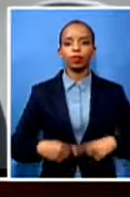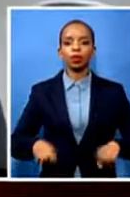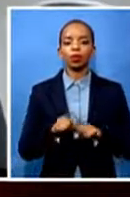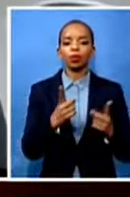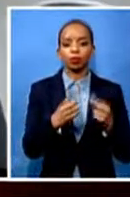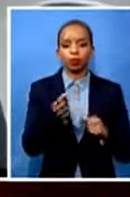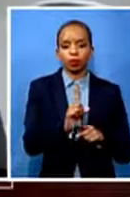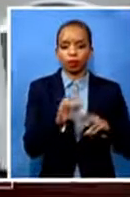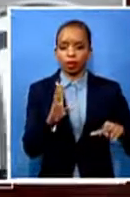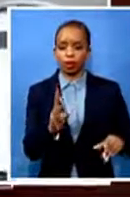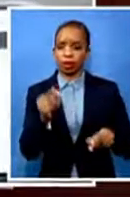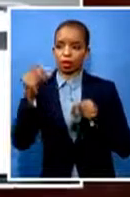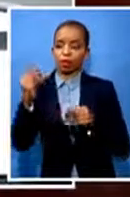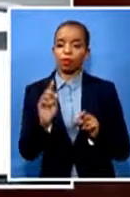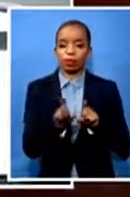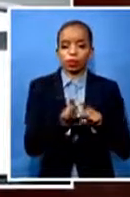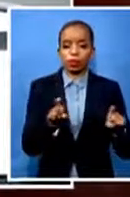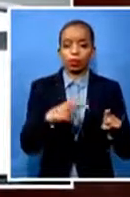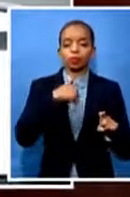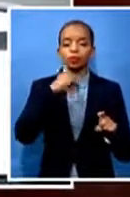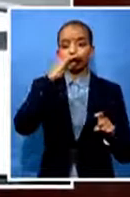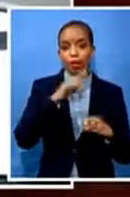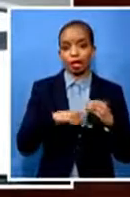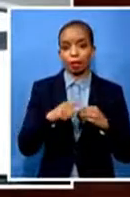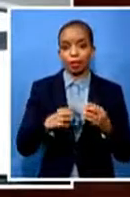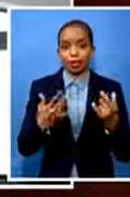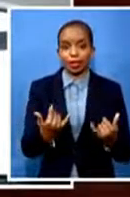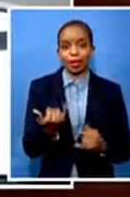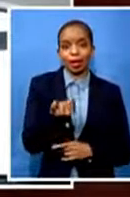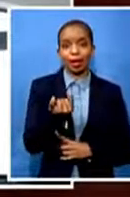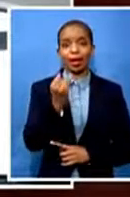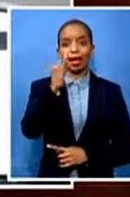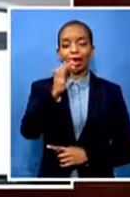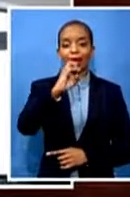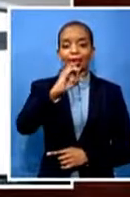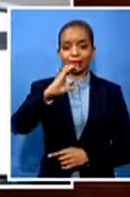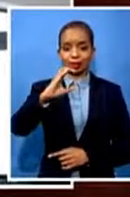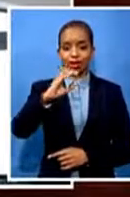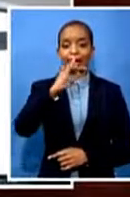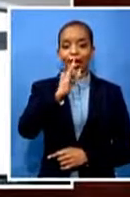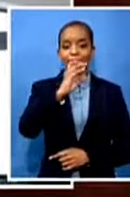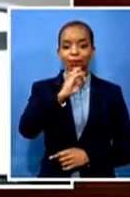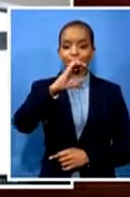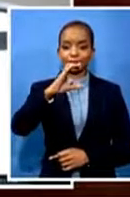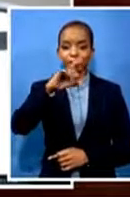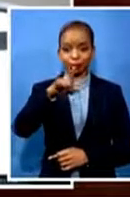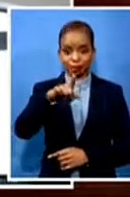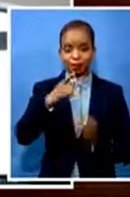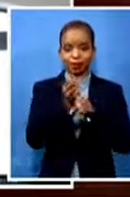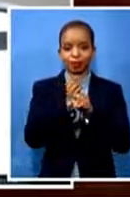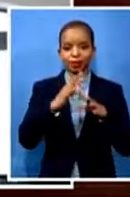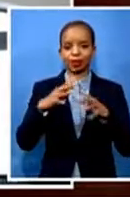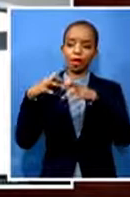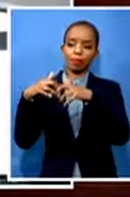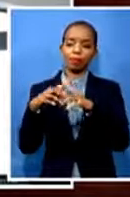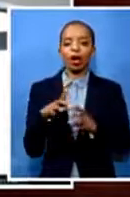the IEC, for the IEC to start mapping out the voting stations, the voting districts, and so